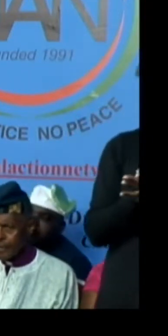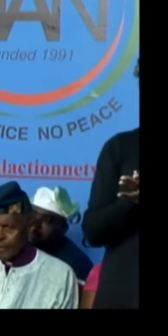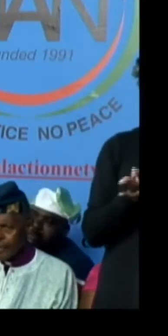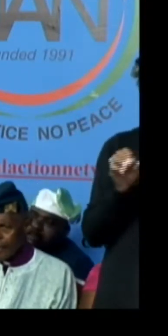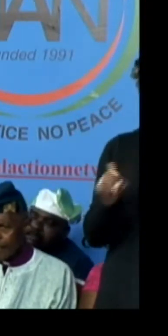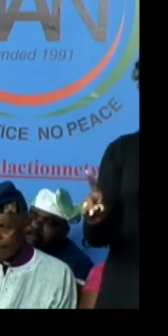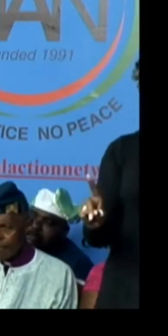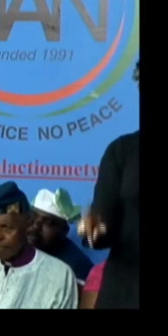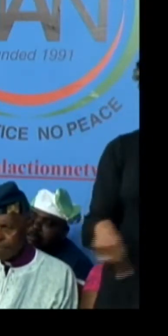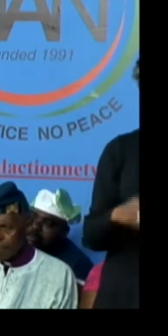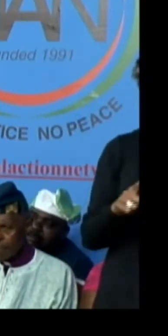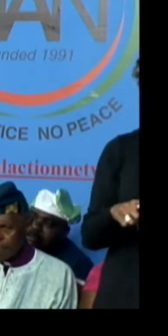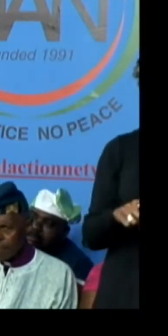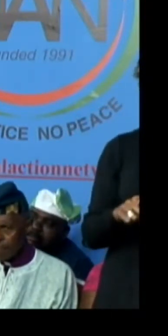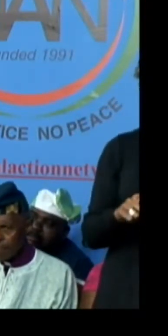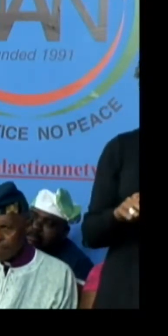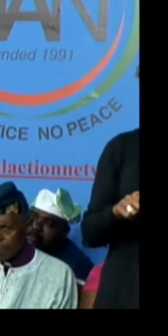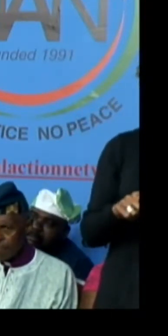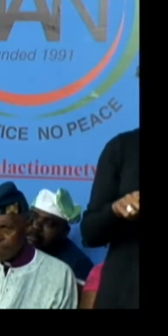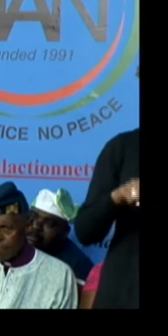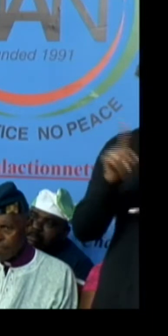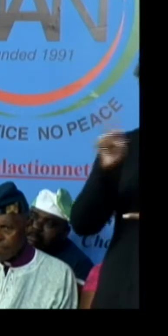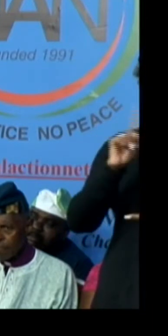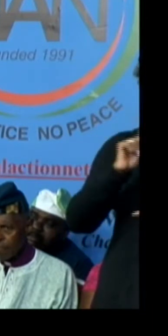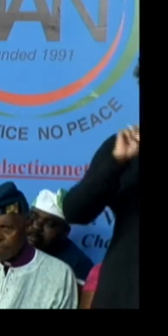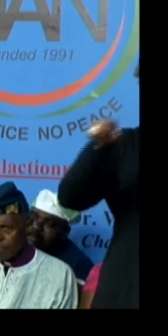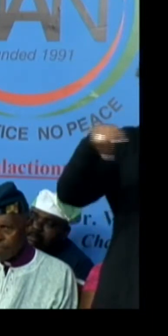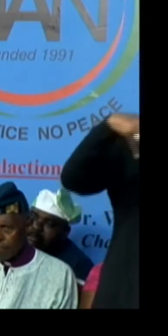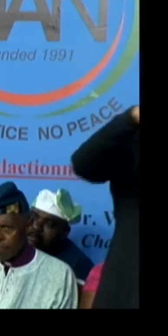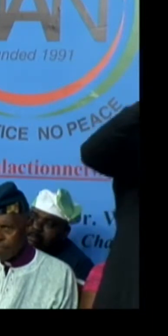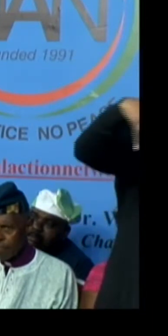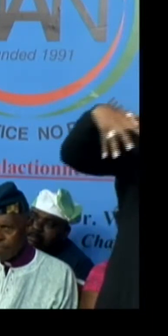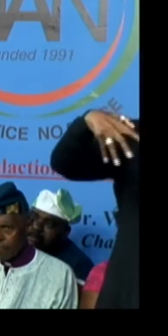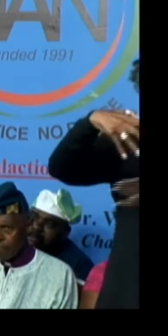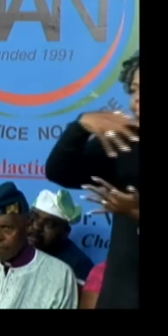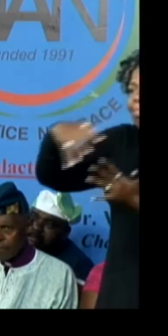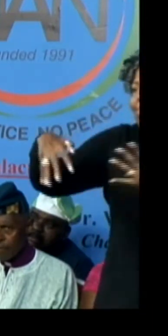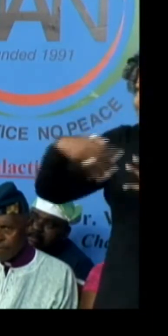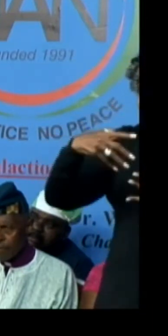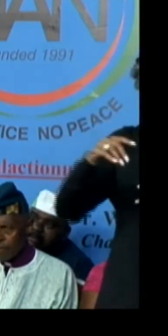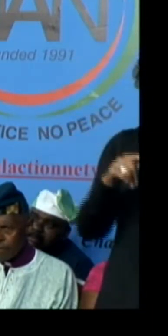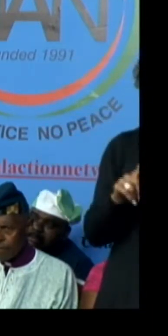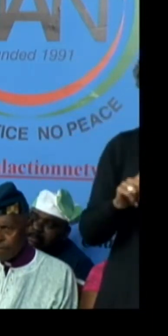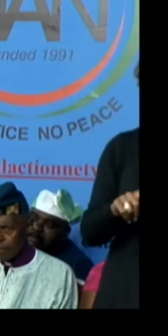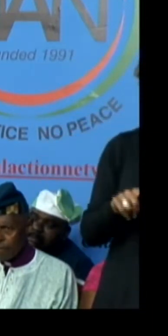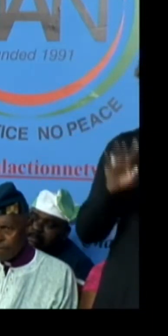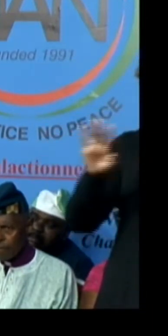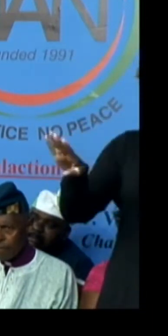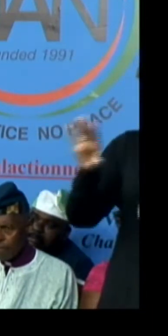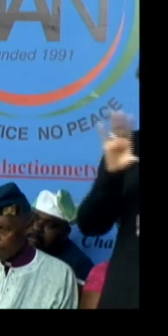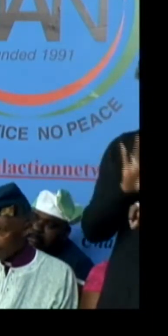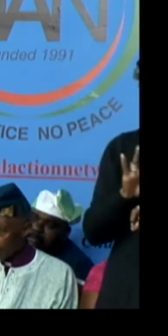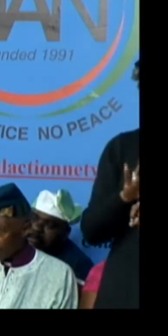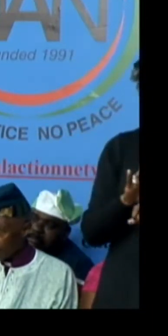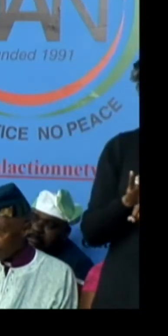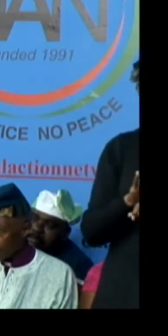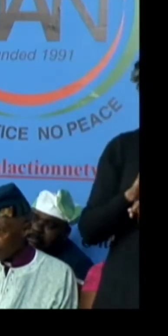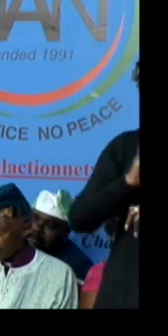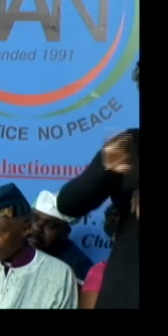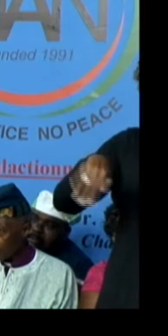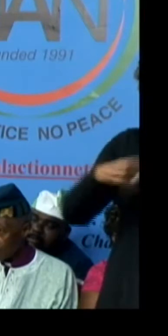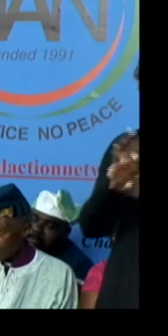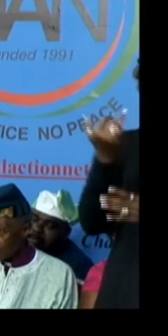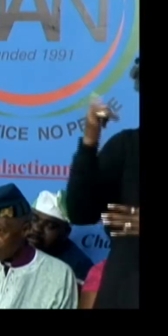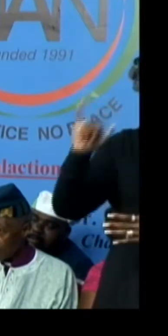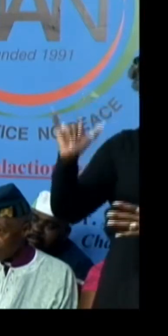their going to church or wherever they would go. All of that shaped them and was passed